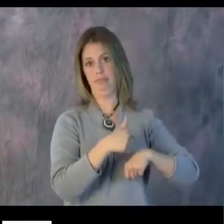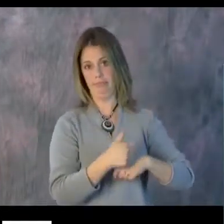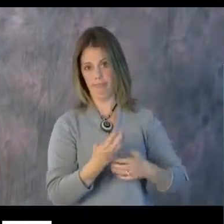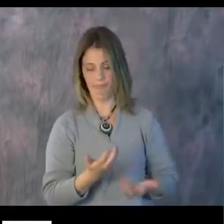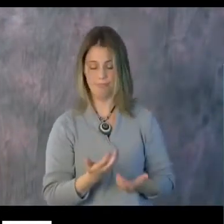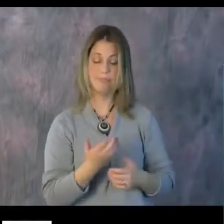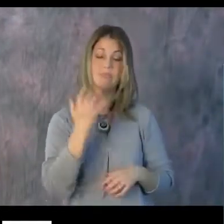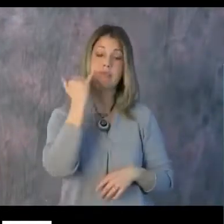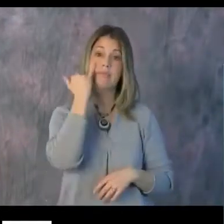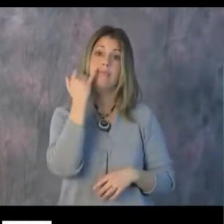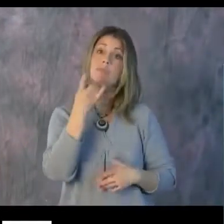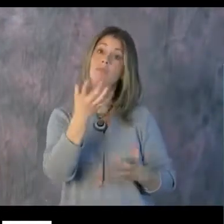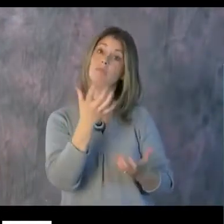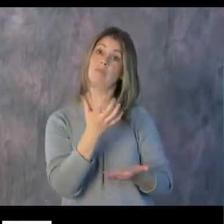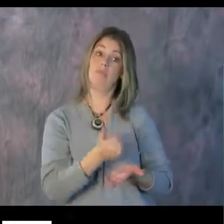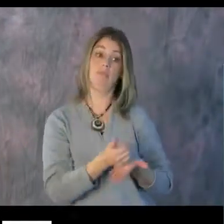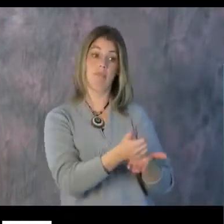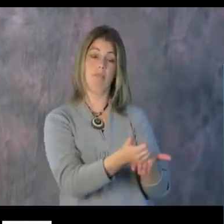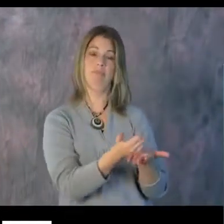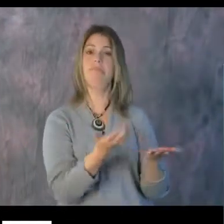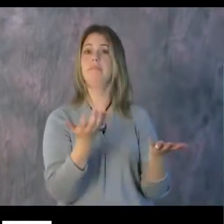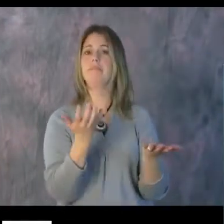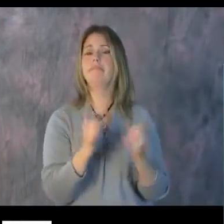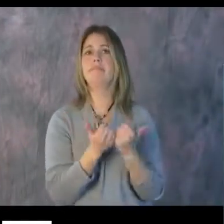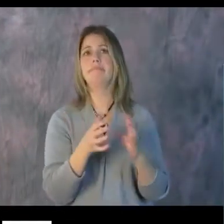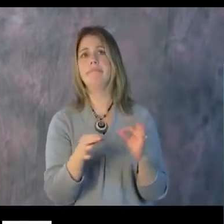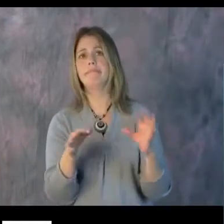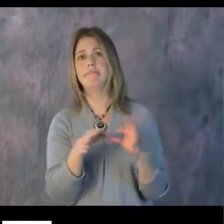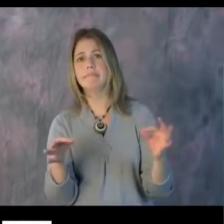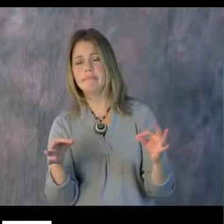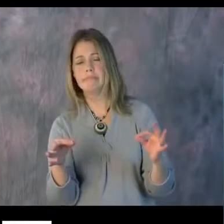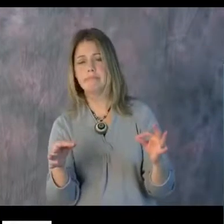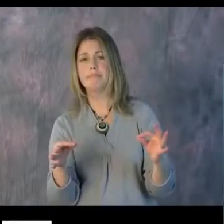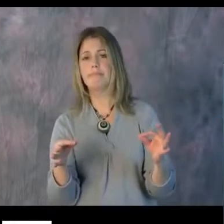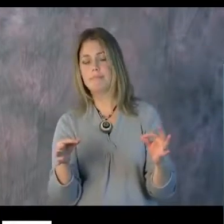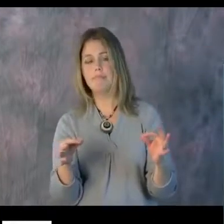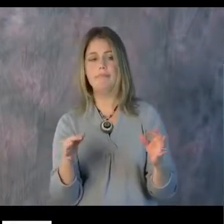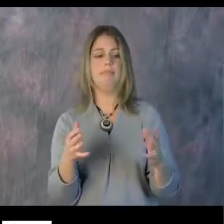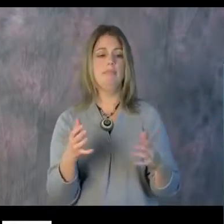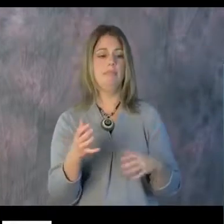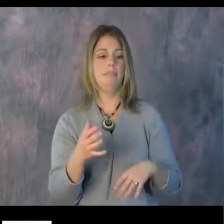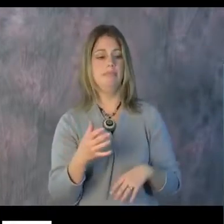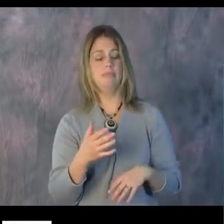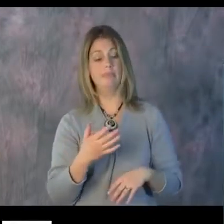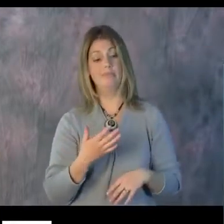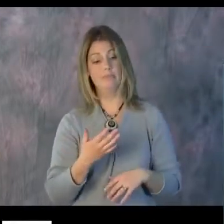with them. You have that specific time for that. Offer your help. You